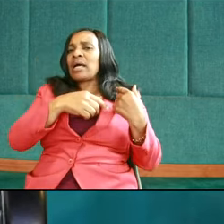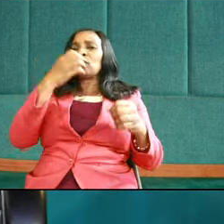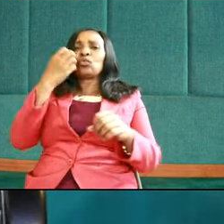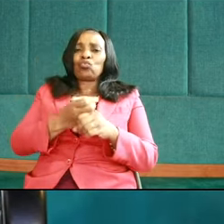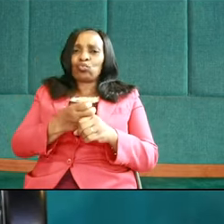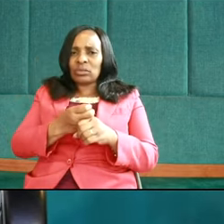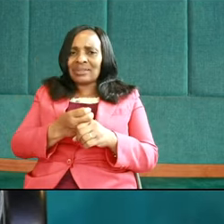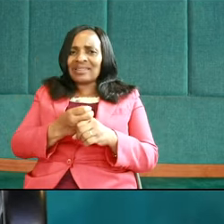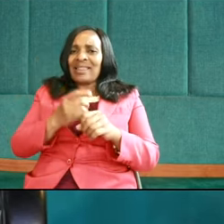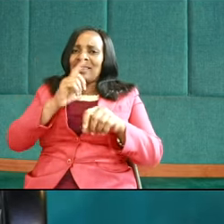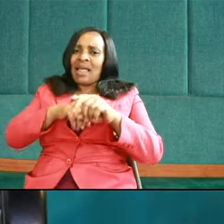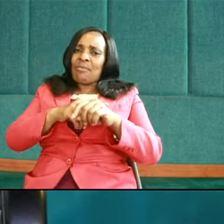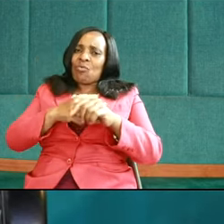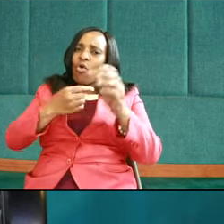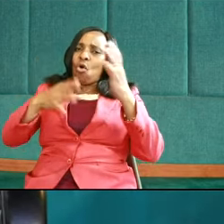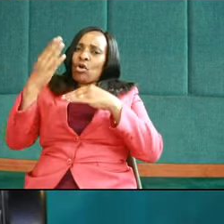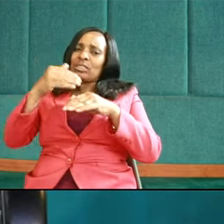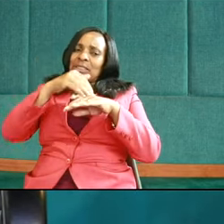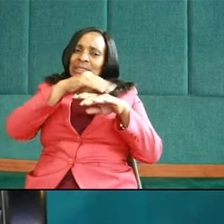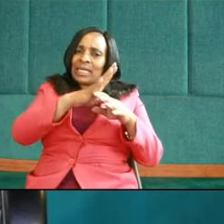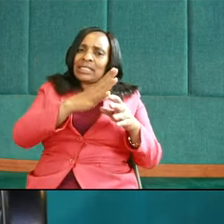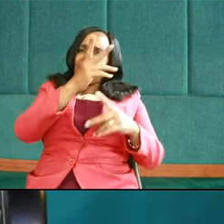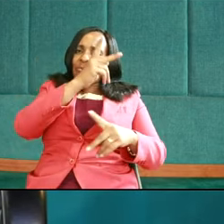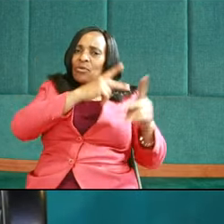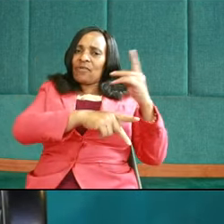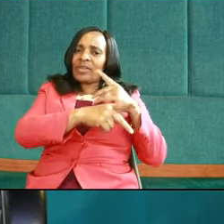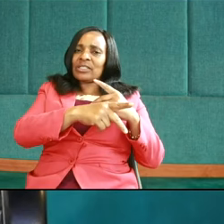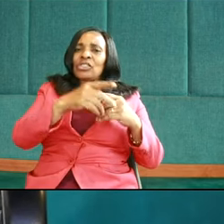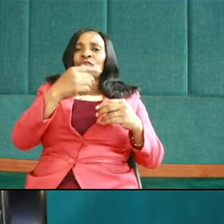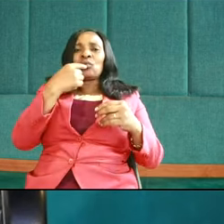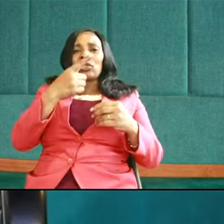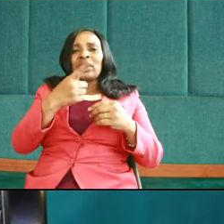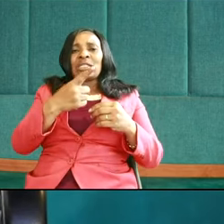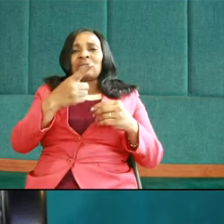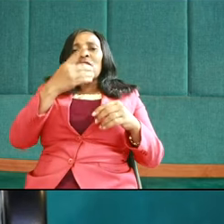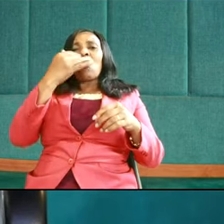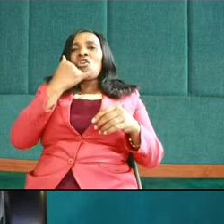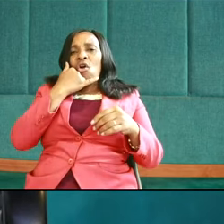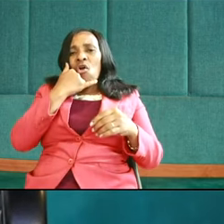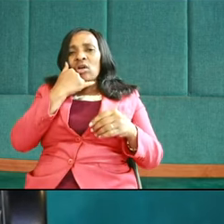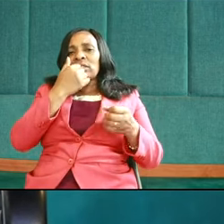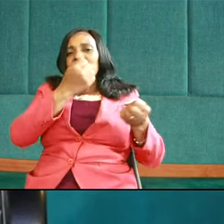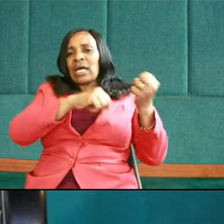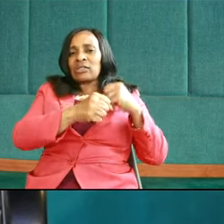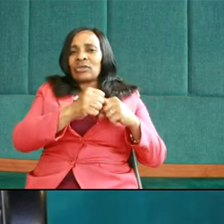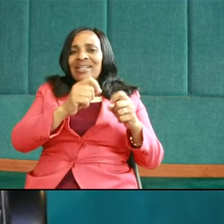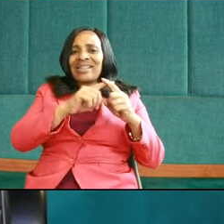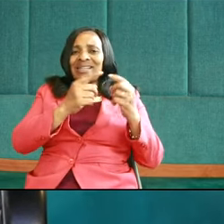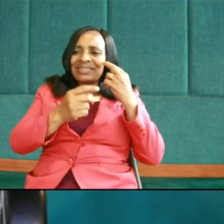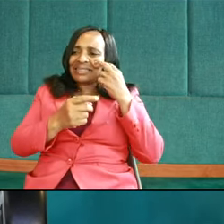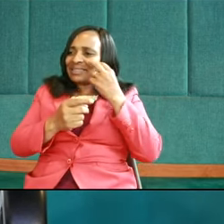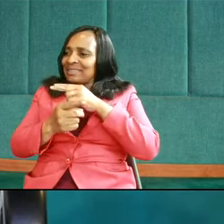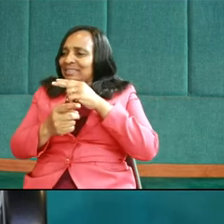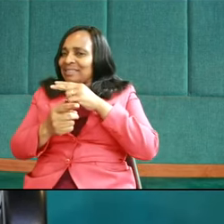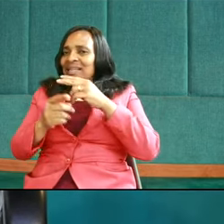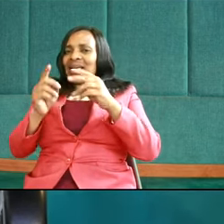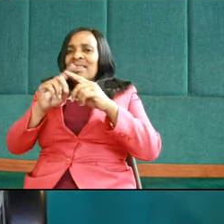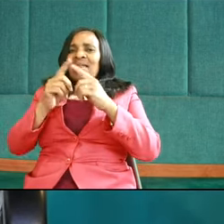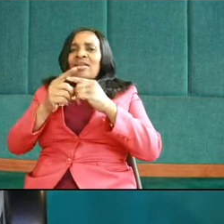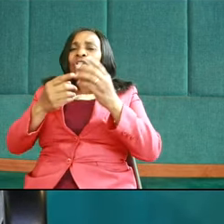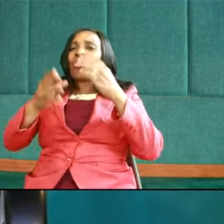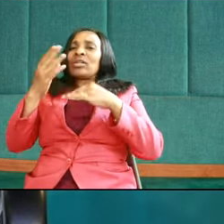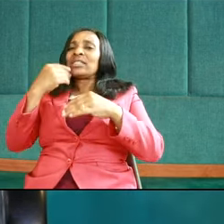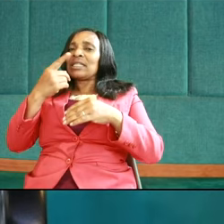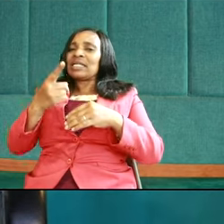when God sent the prophet to rebuke him for the actions that he was taking, he now says, "Seize him." So when God says he'll